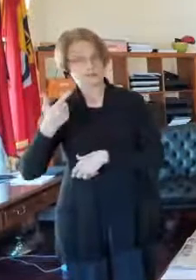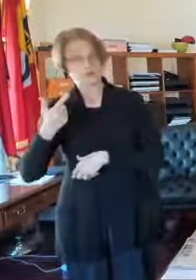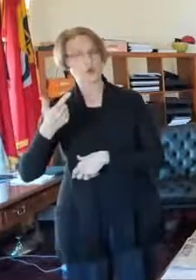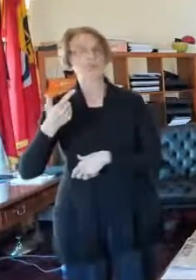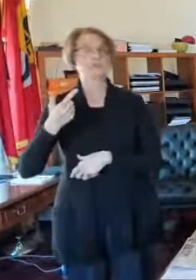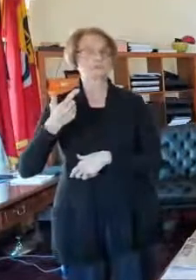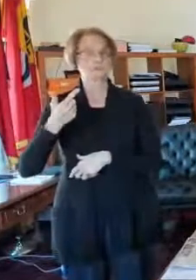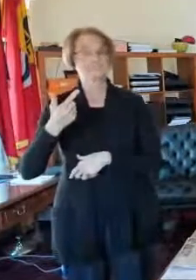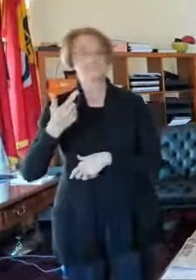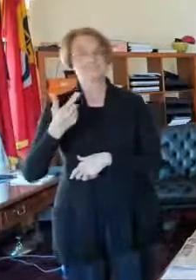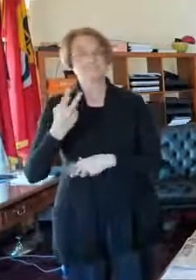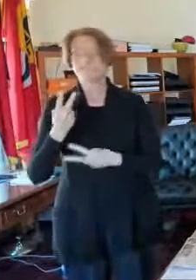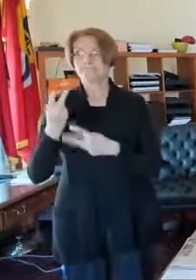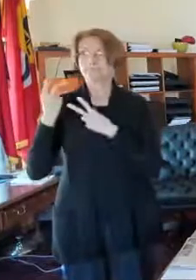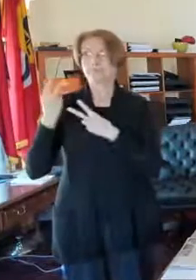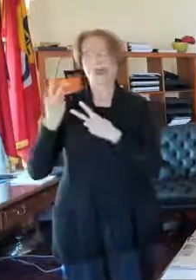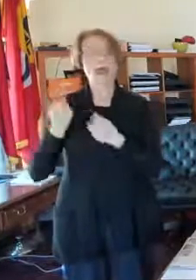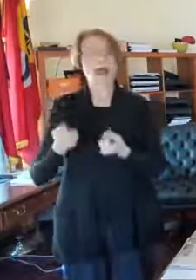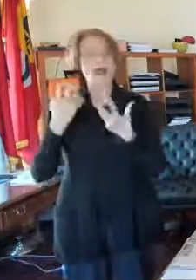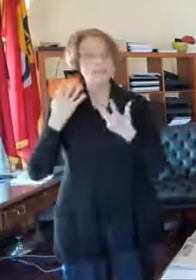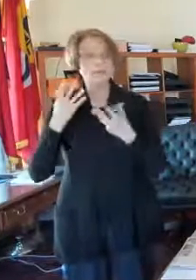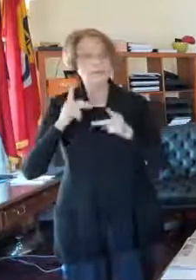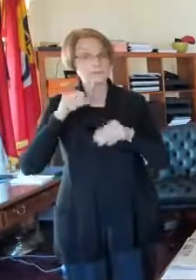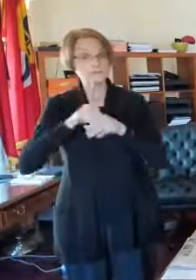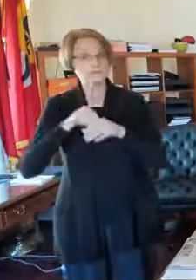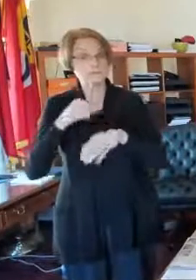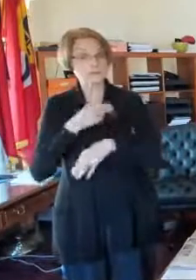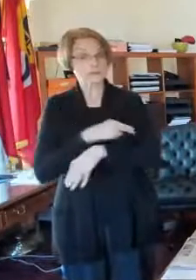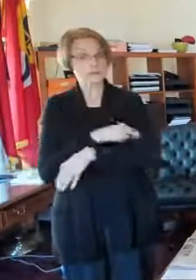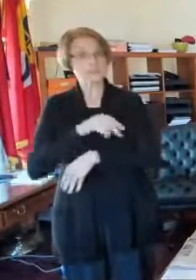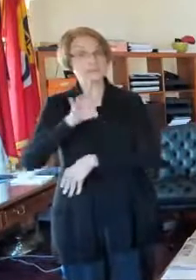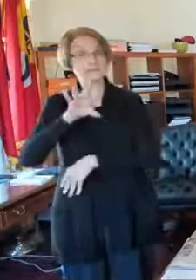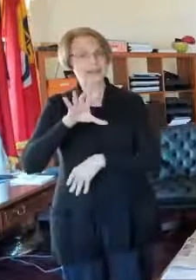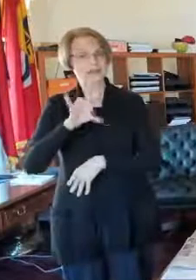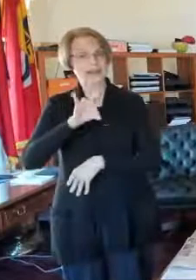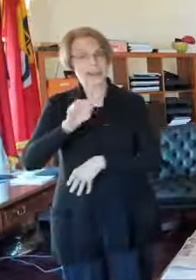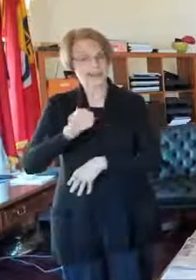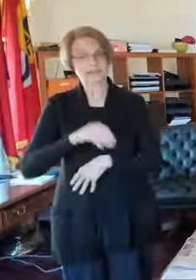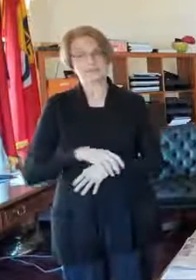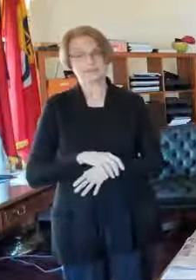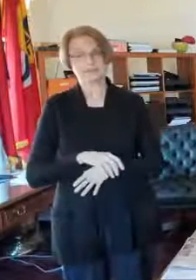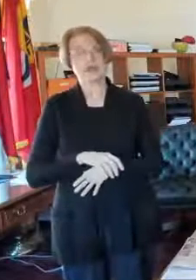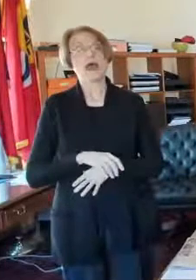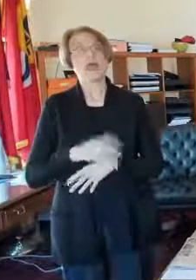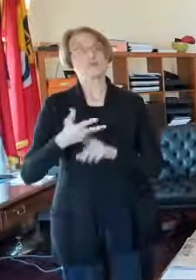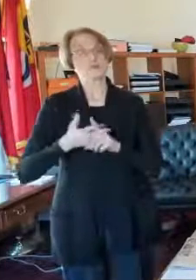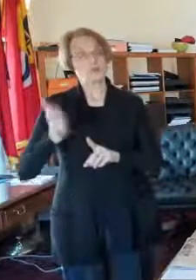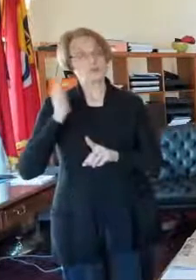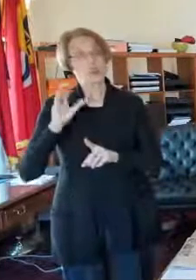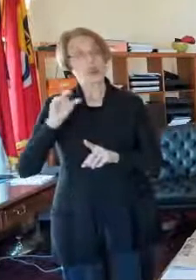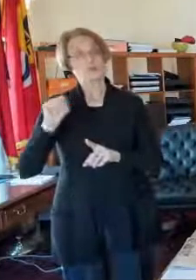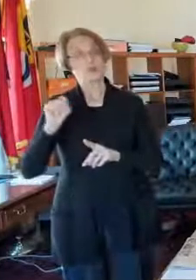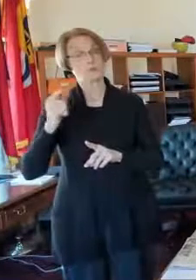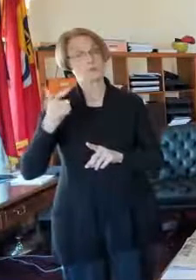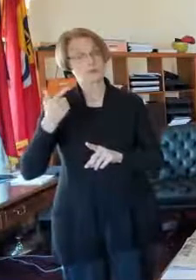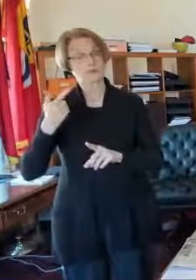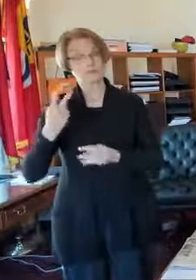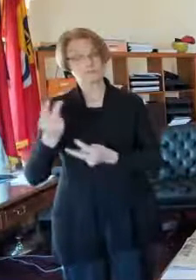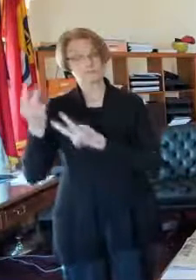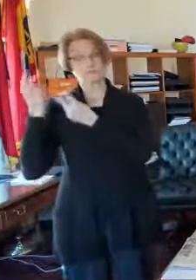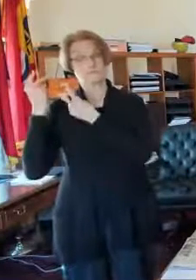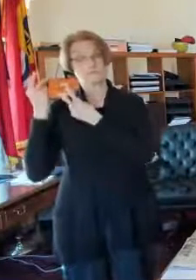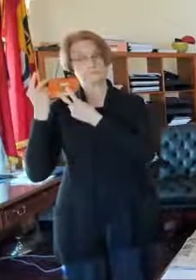of a long view here, we were at 980. And you look back to where we were on October 21st, we were